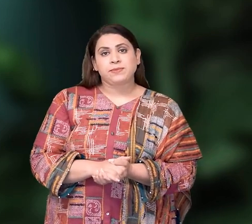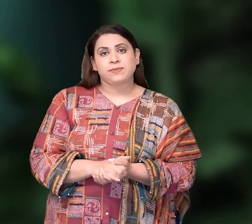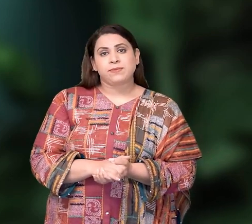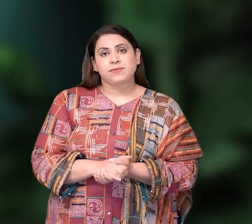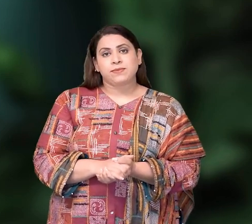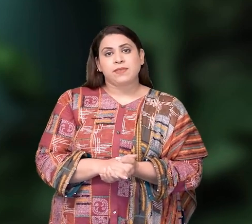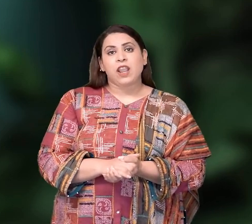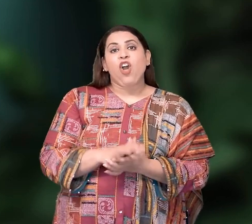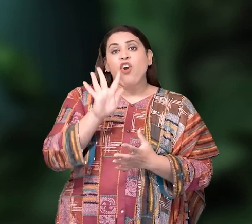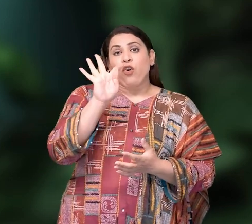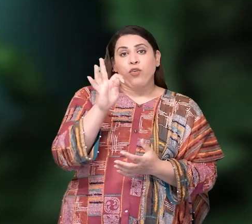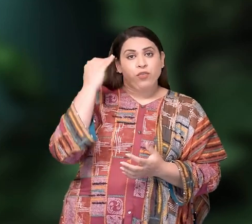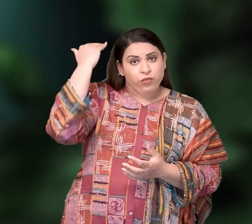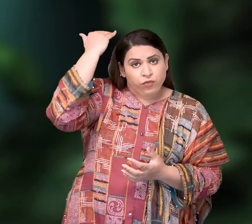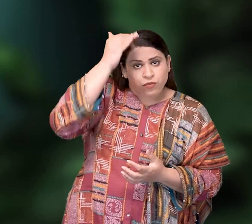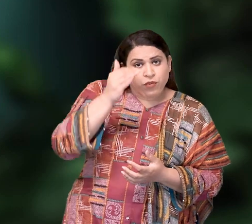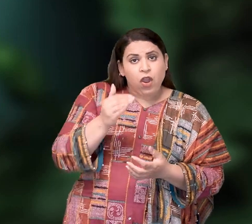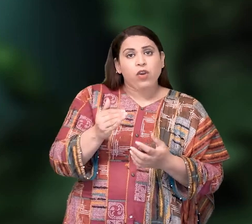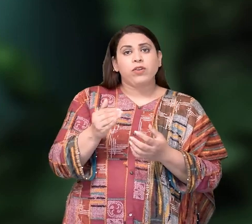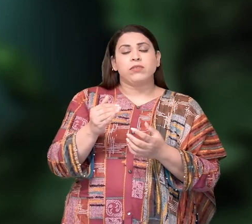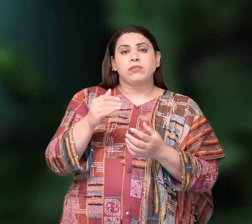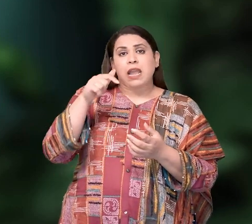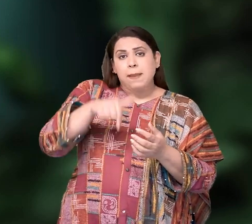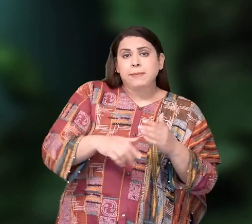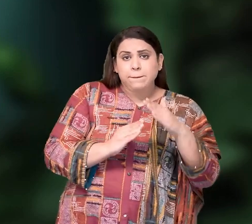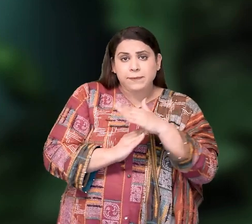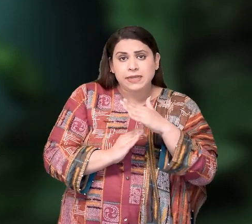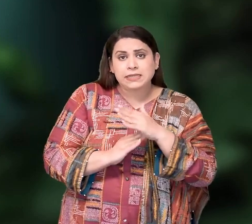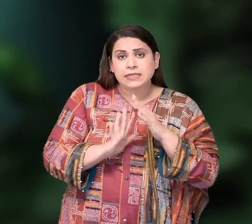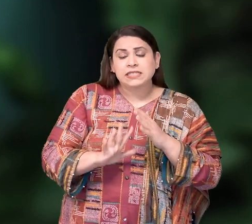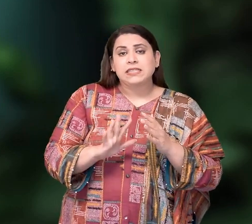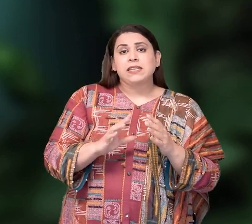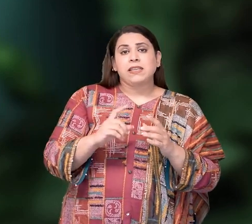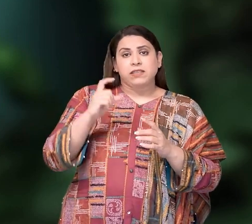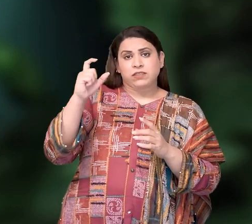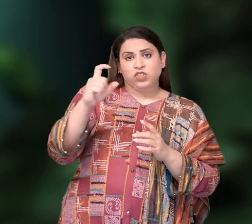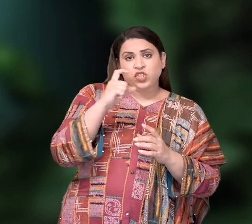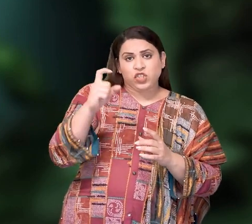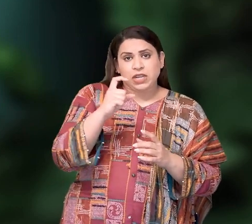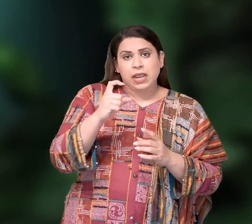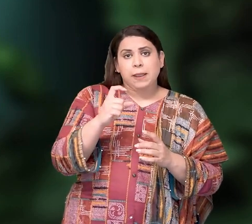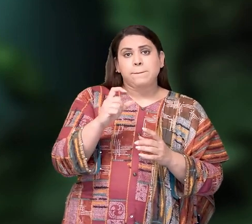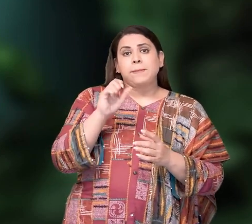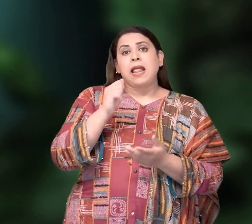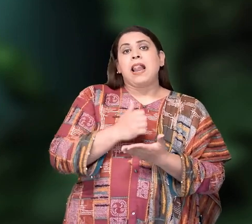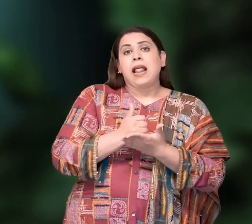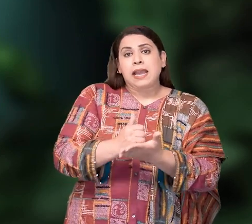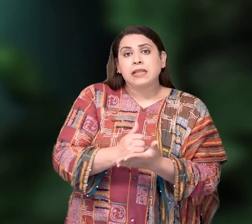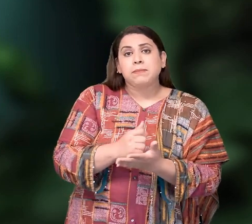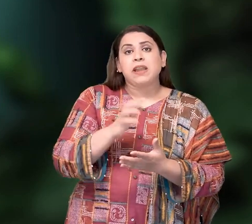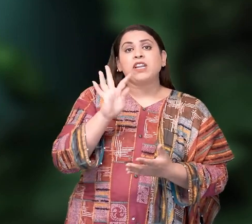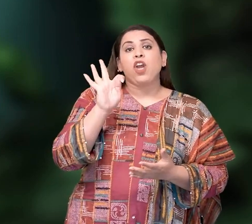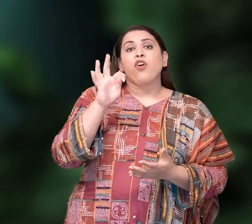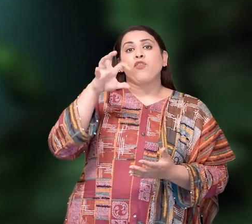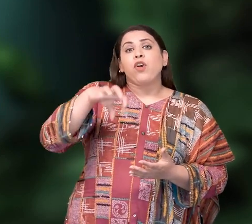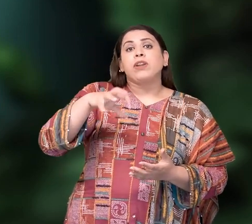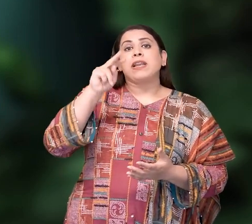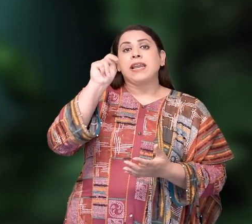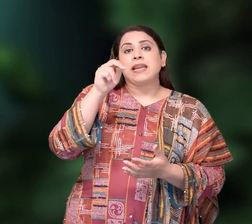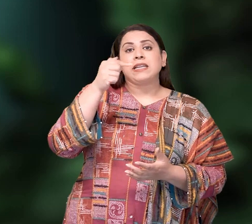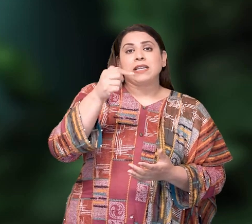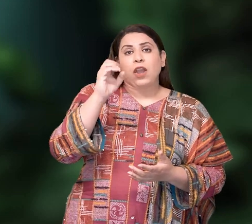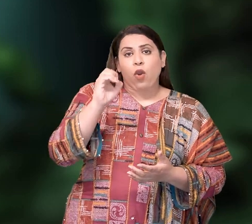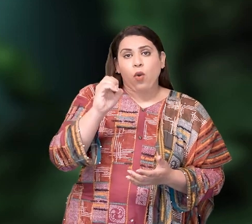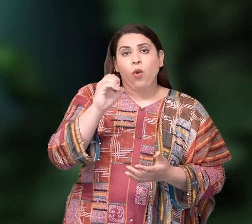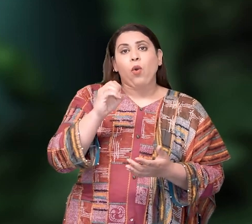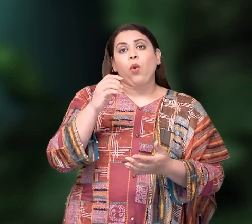the we met the current president and chairman of Al Khidmat Foundation, who was a greatly